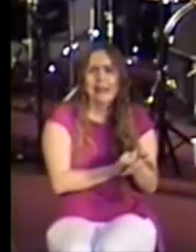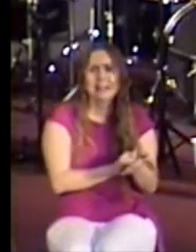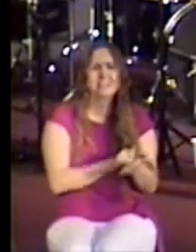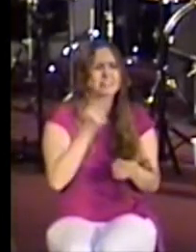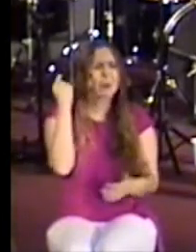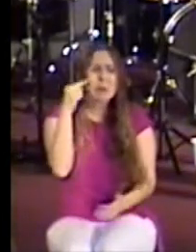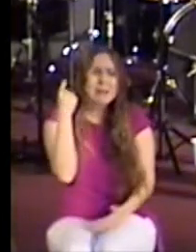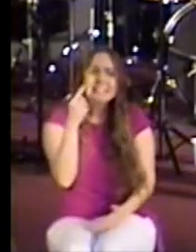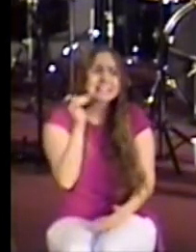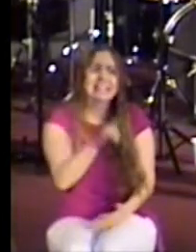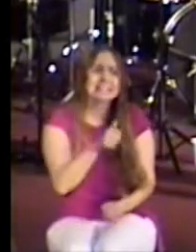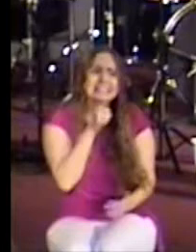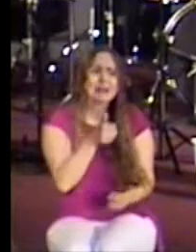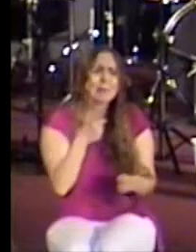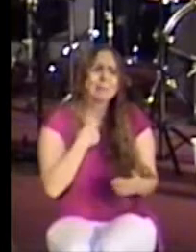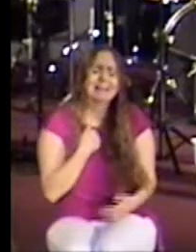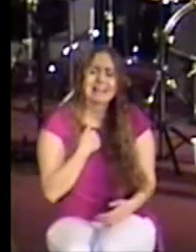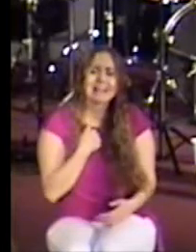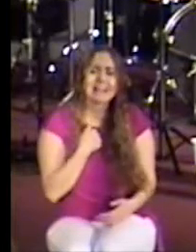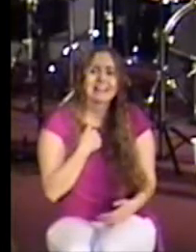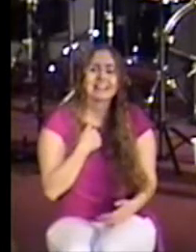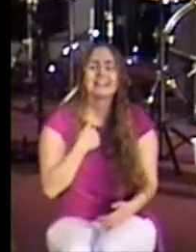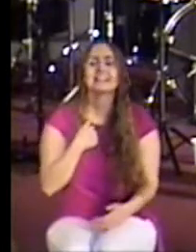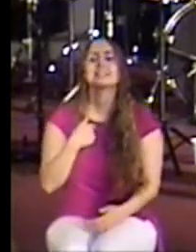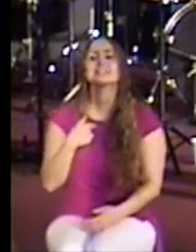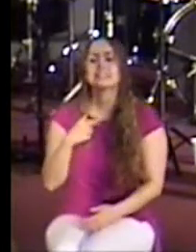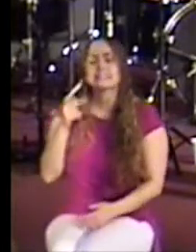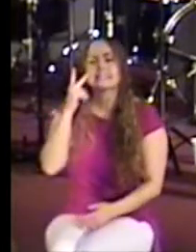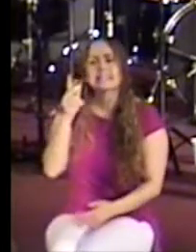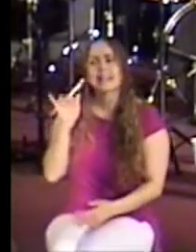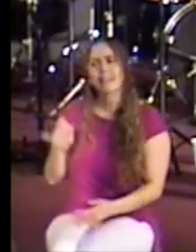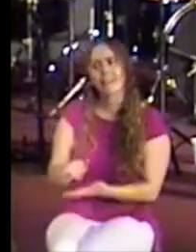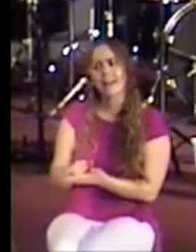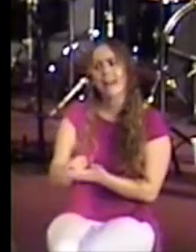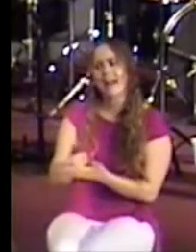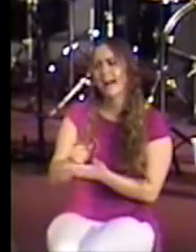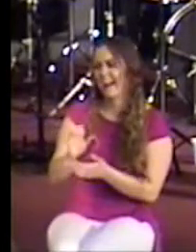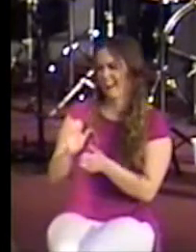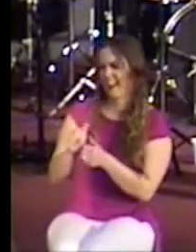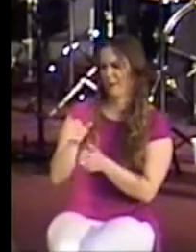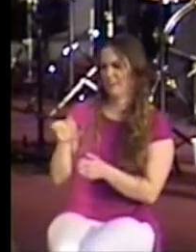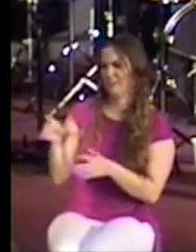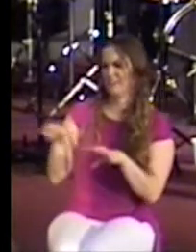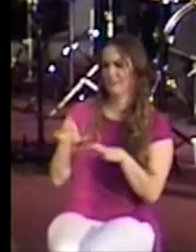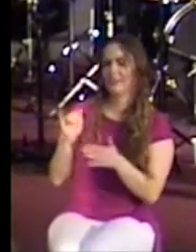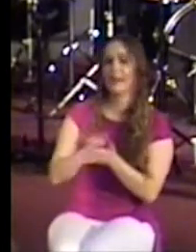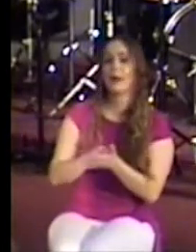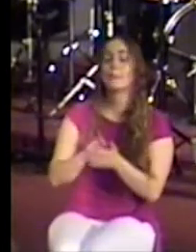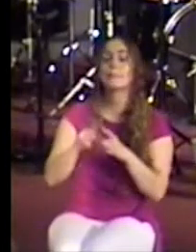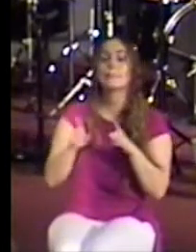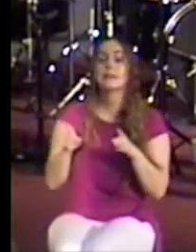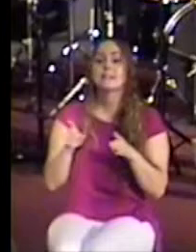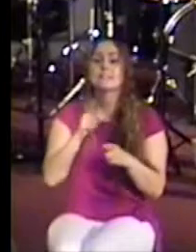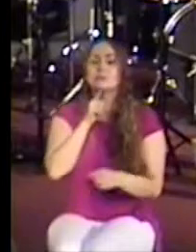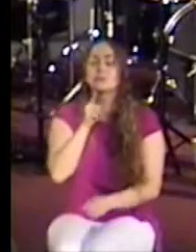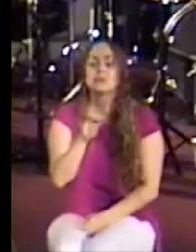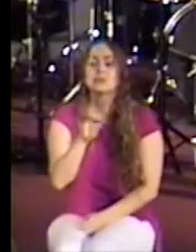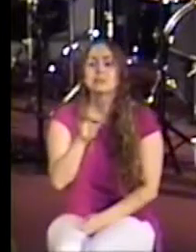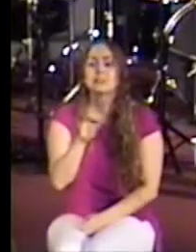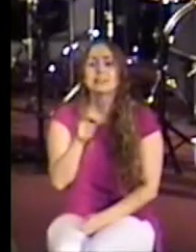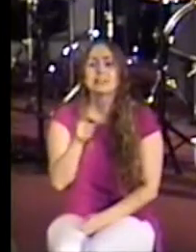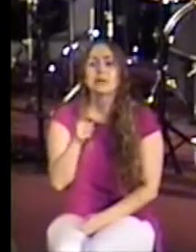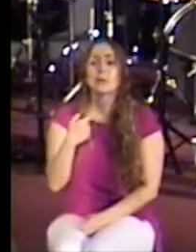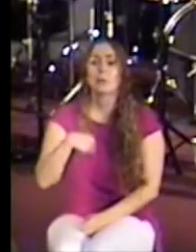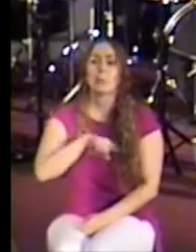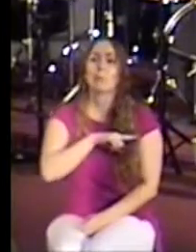That really wasn't me. And we look at that and we say, how could somebody do that? But the reality is this, we're all capable